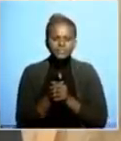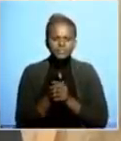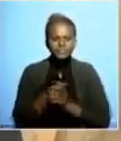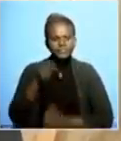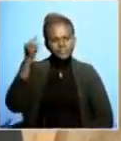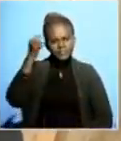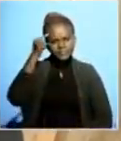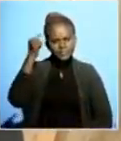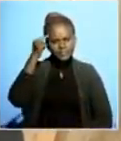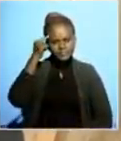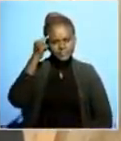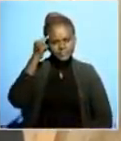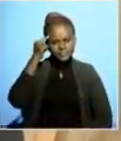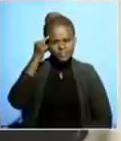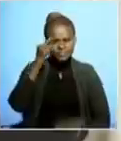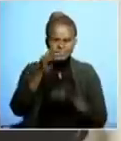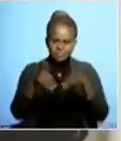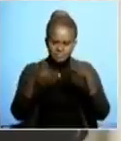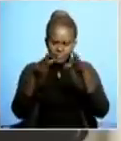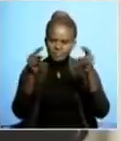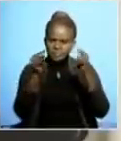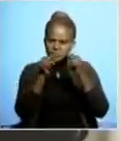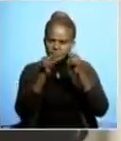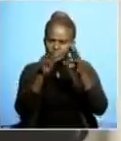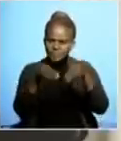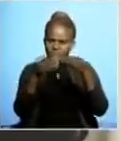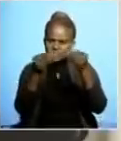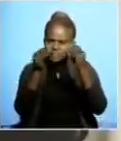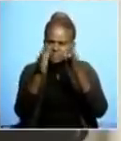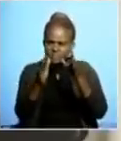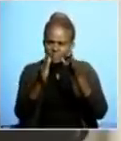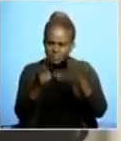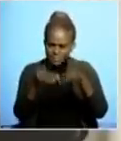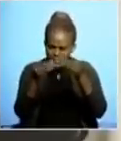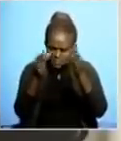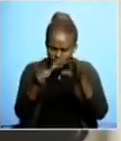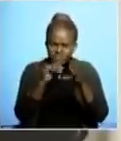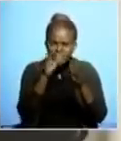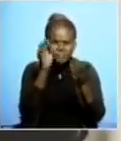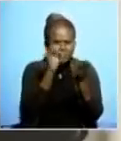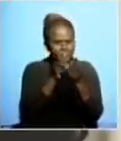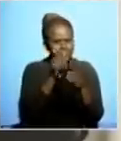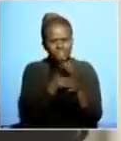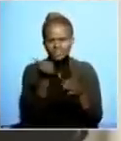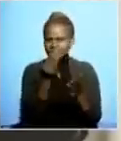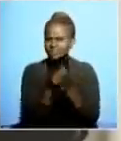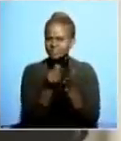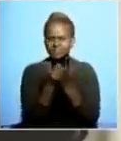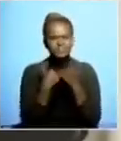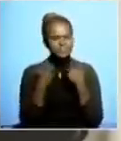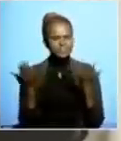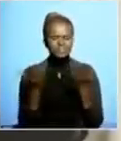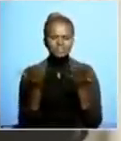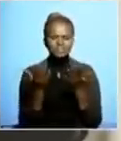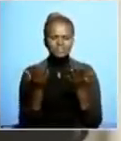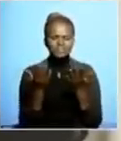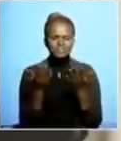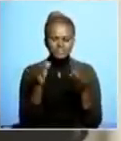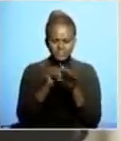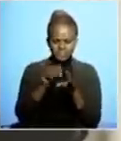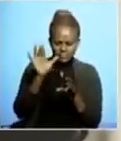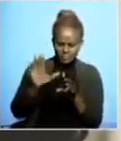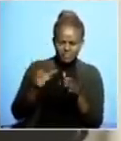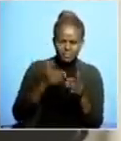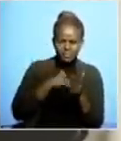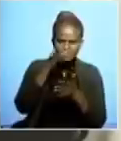Government gives a contract to a supplier. The supplier does not put any money. In there, there's a